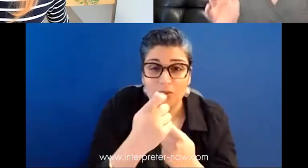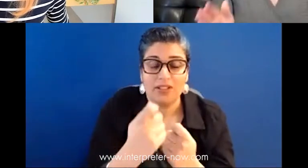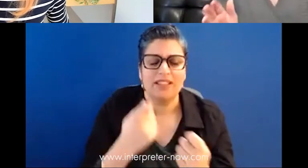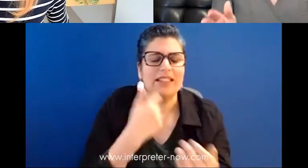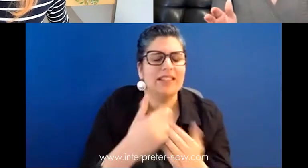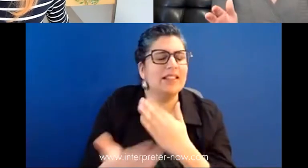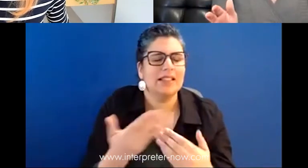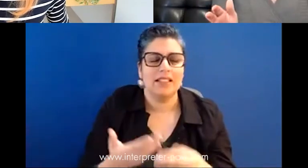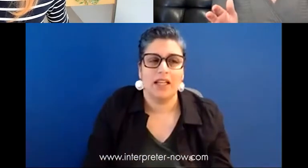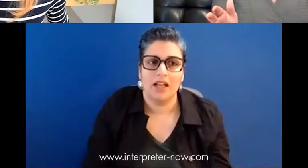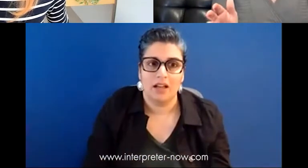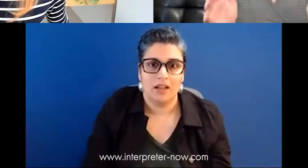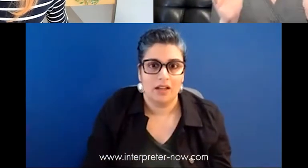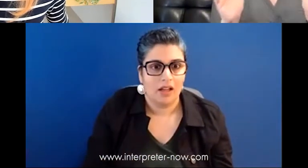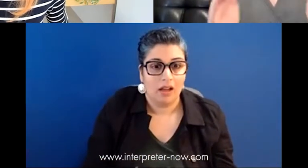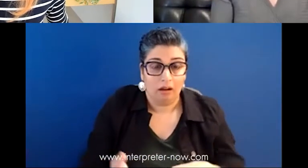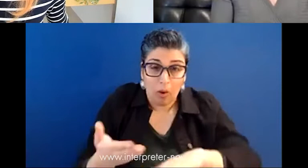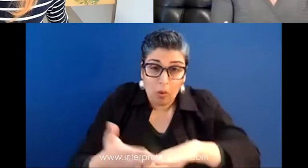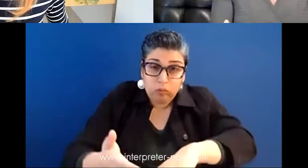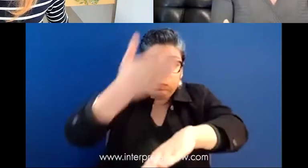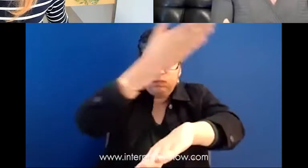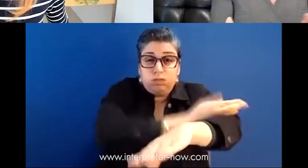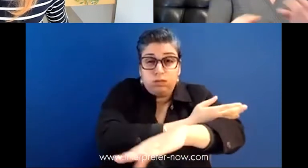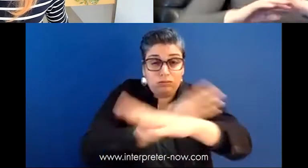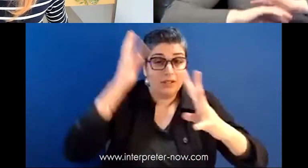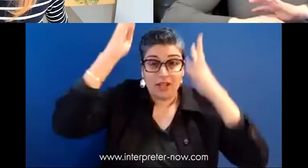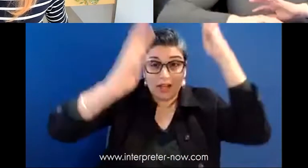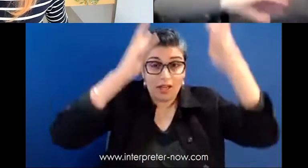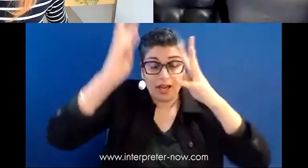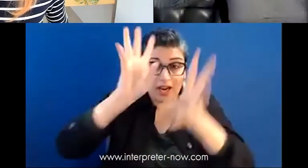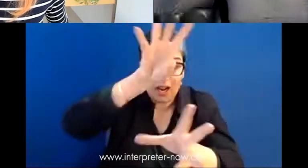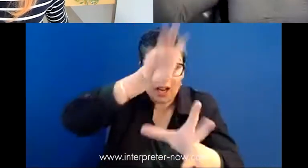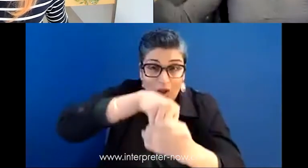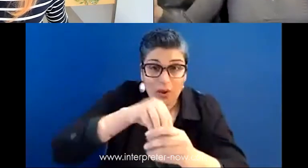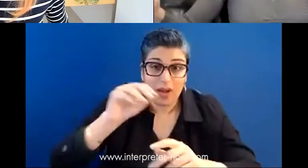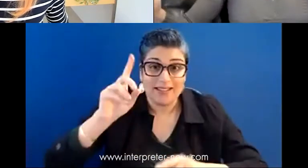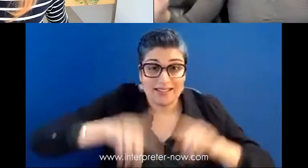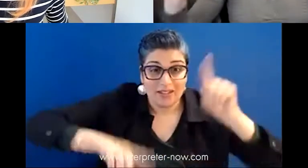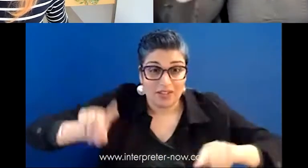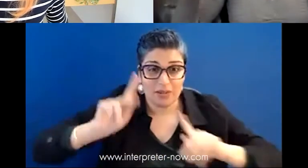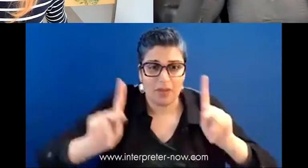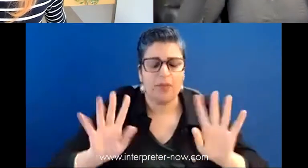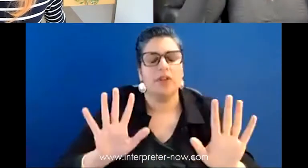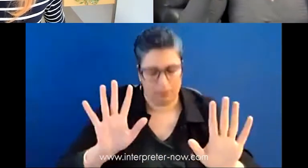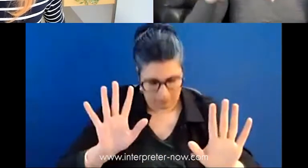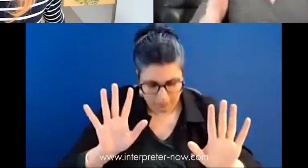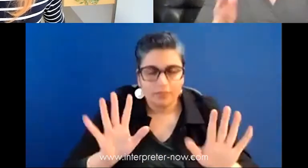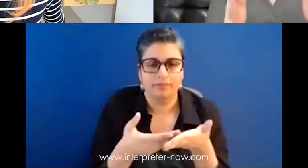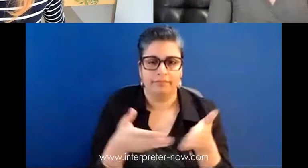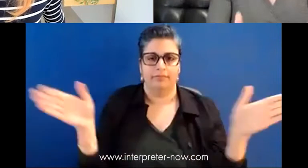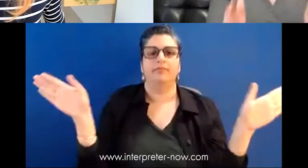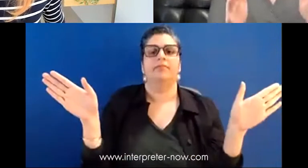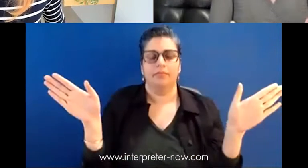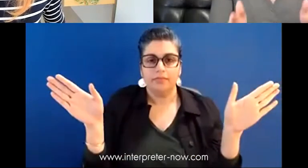overwhelmingly innovation was advanced by having more diverse teams. And here, I'm going to be expansive. If we should